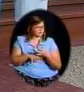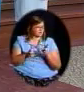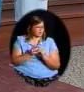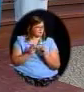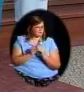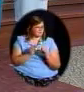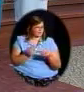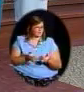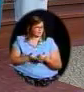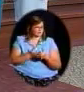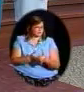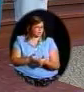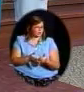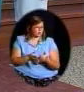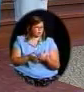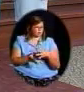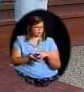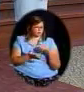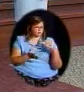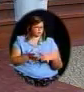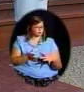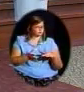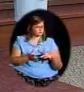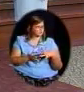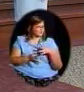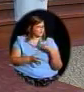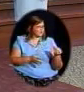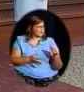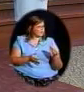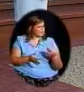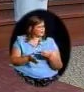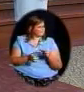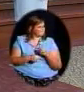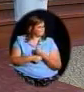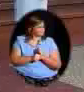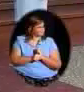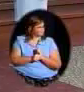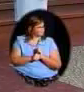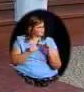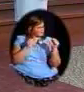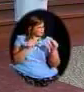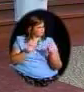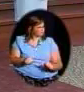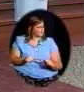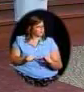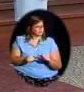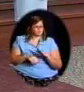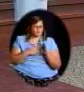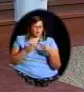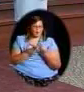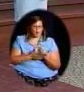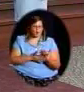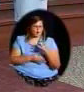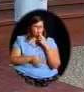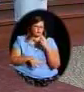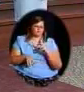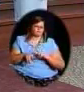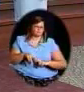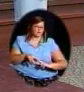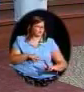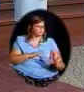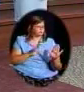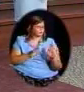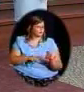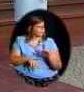assisting students, and creating calendars and flyers. She said all 4 students had exceptional, friendly, fun, and appreciative